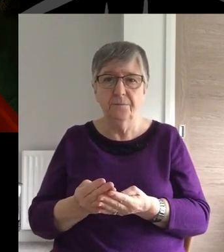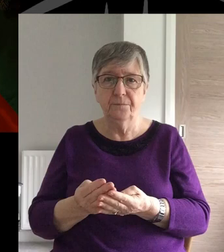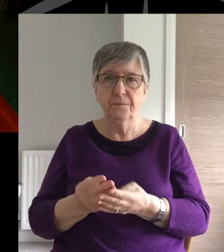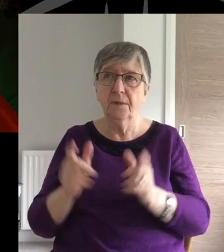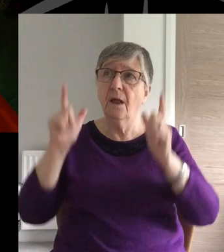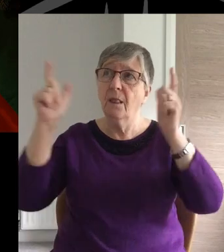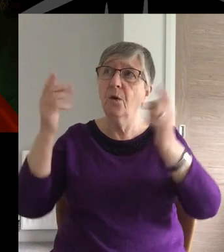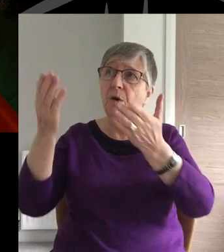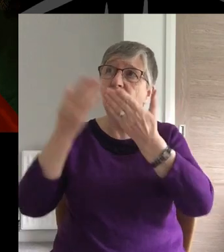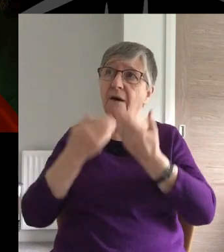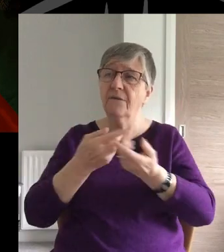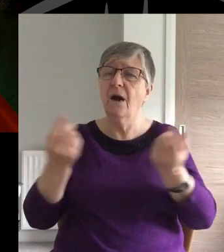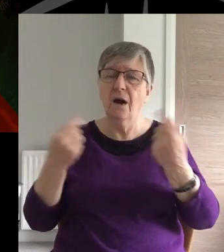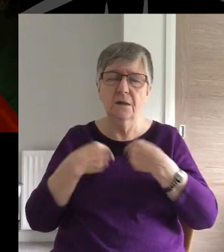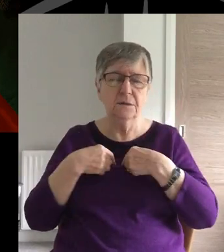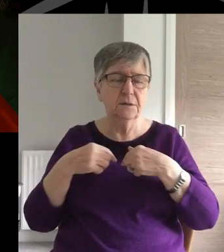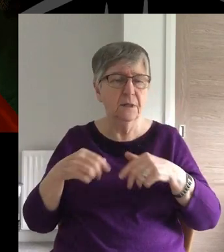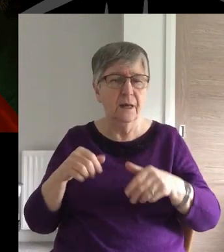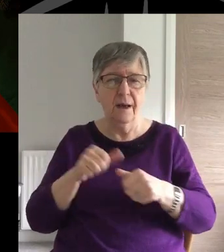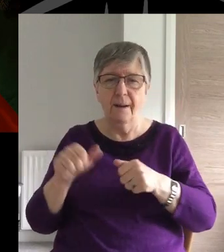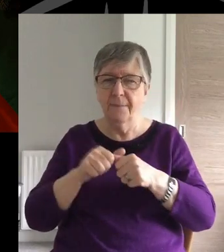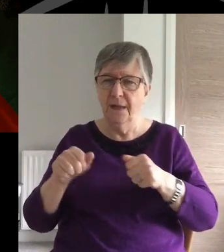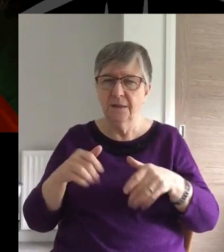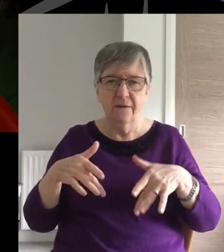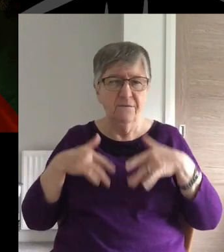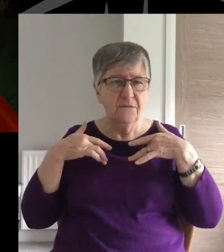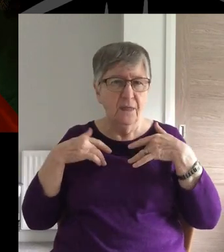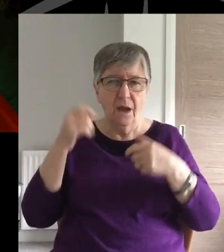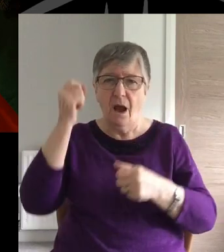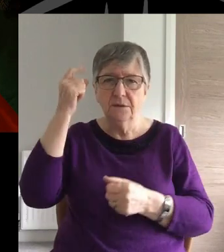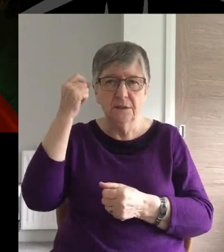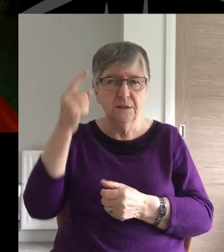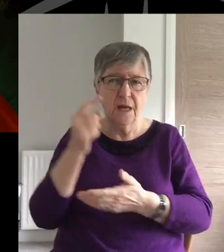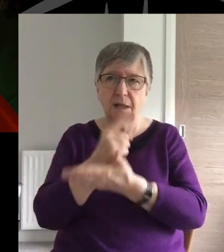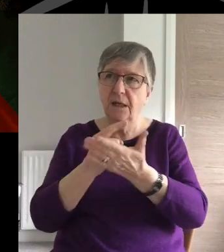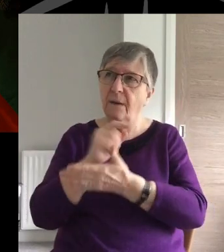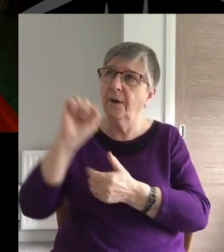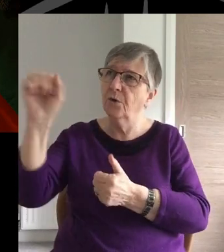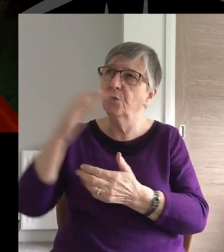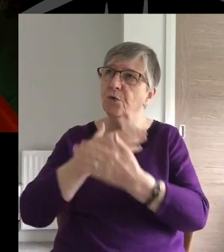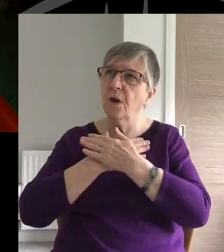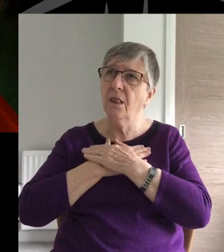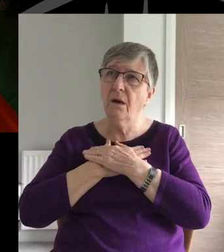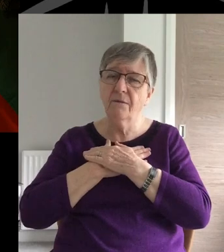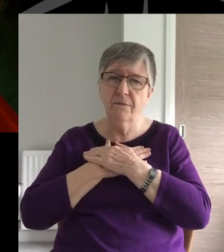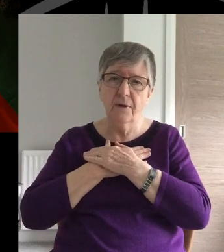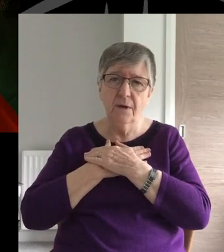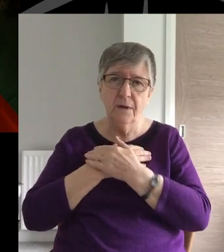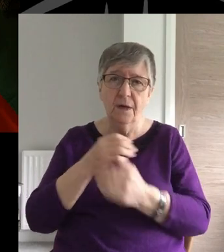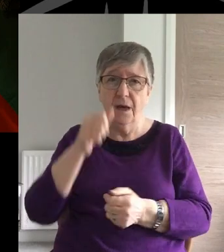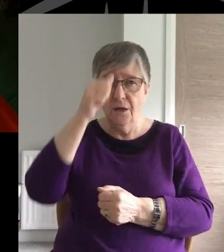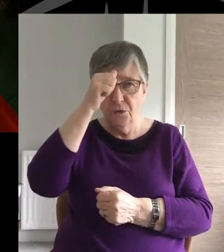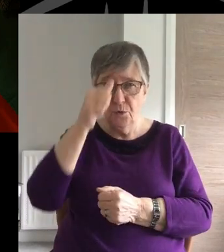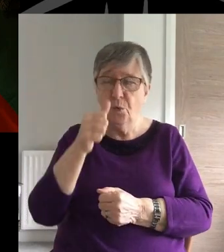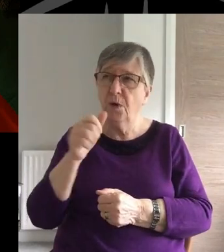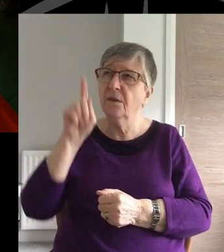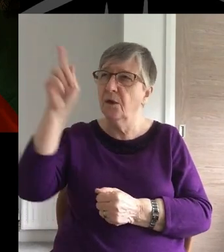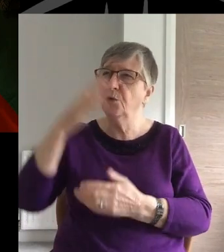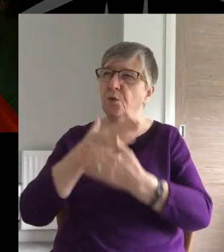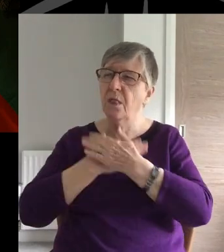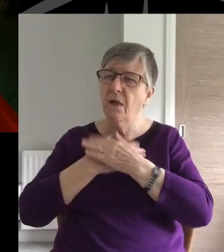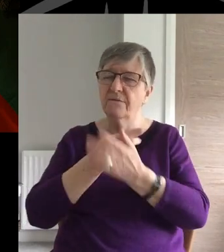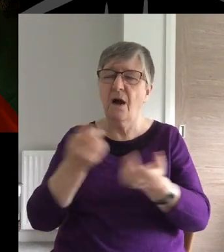Lord, give us a better sense of your love. And in knowing that we're loved like that,